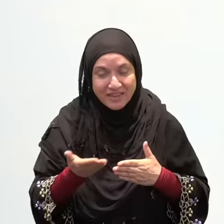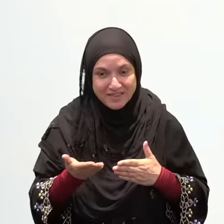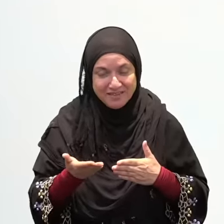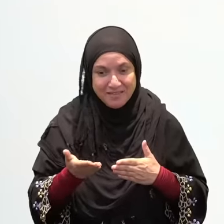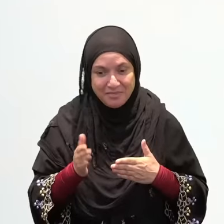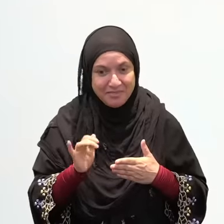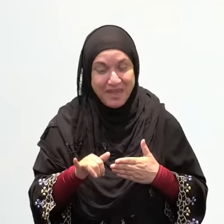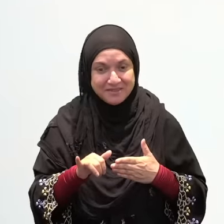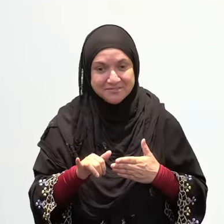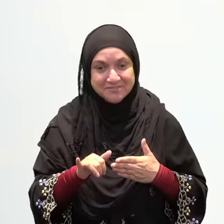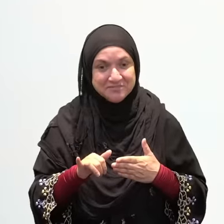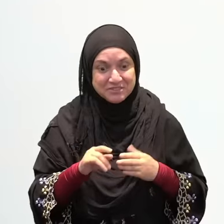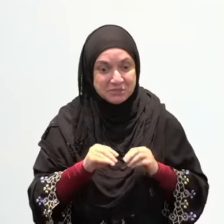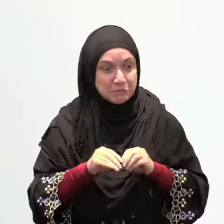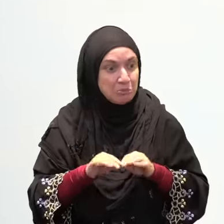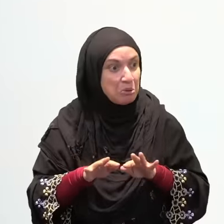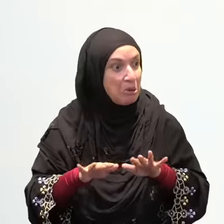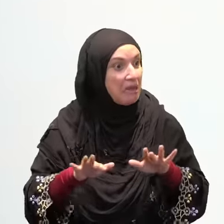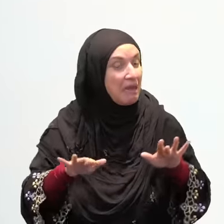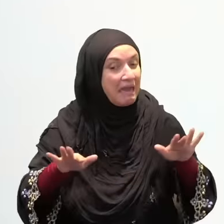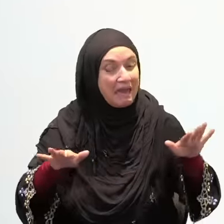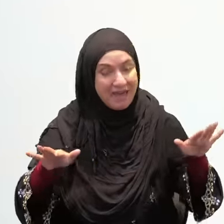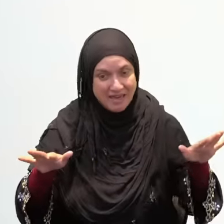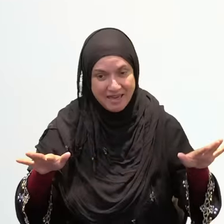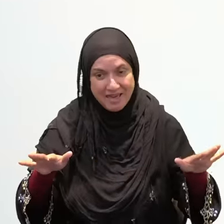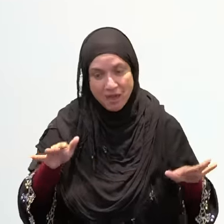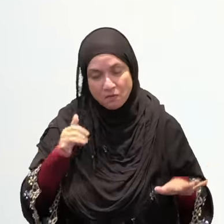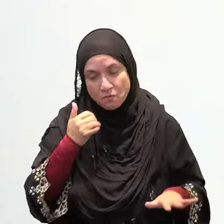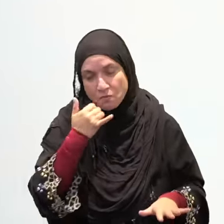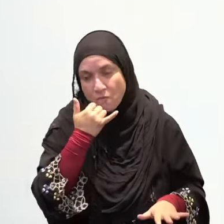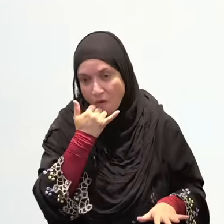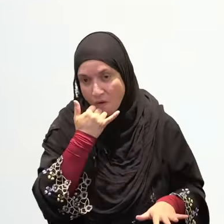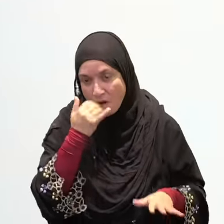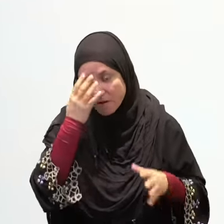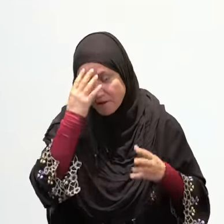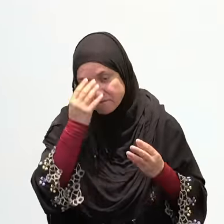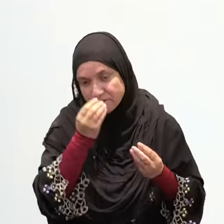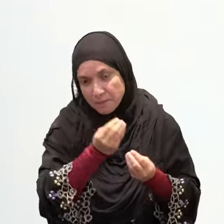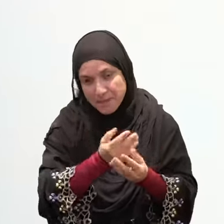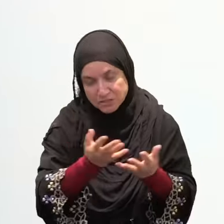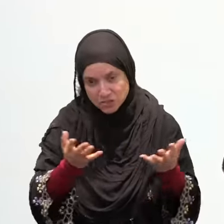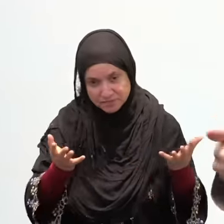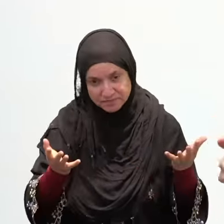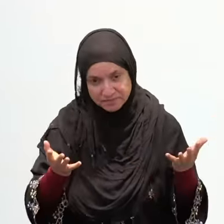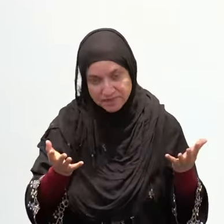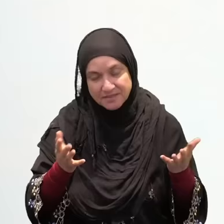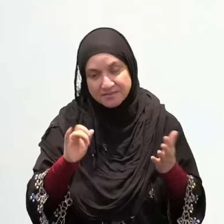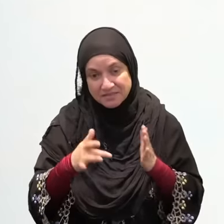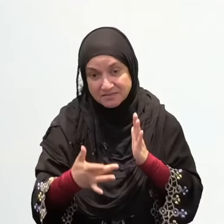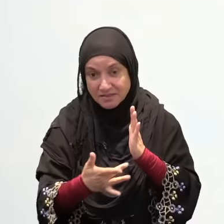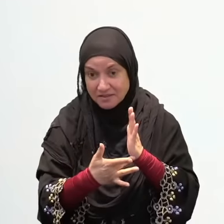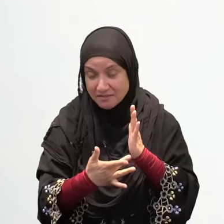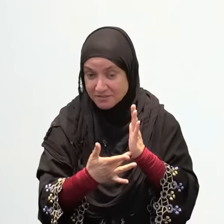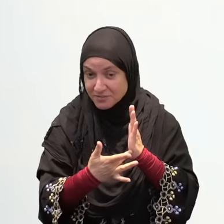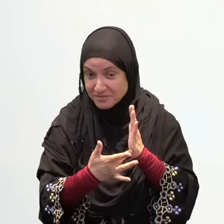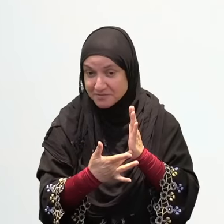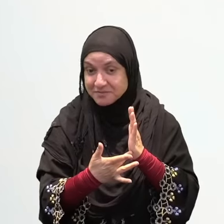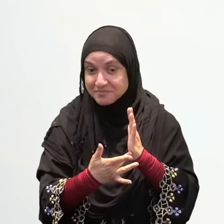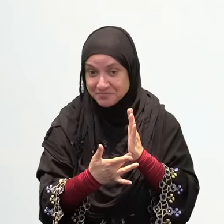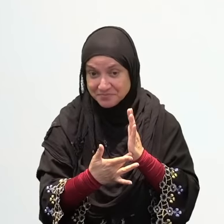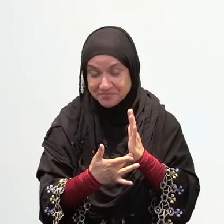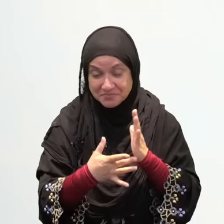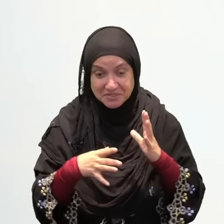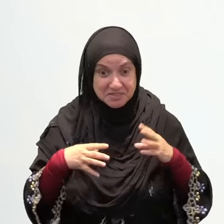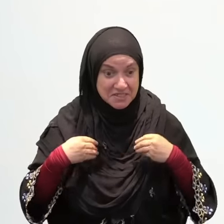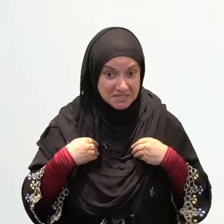off, and they don't know what they're going to do because the world becomes more and more deceptive, the technology becomes more and more deceptive. What do you do at that